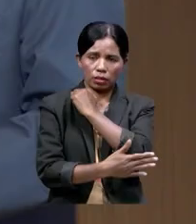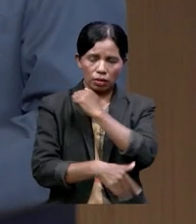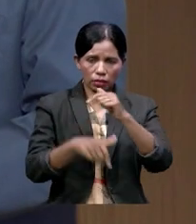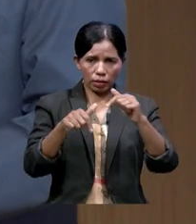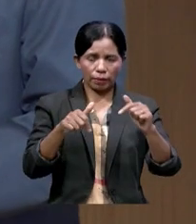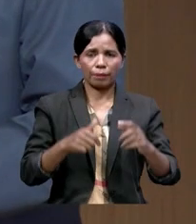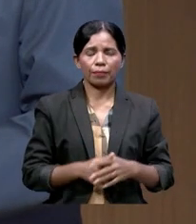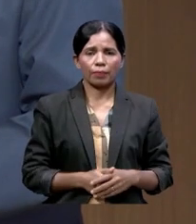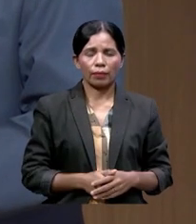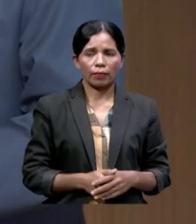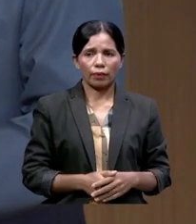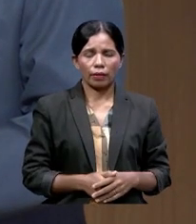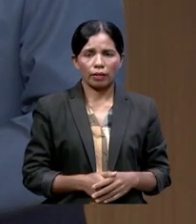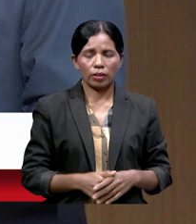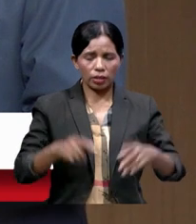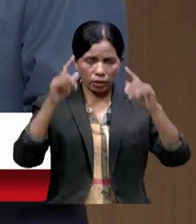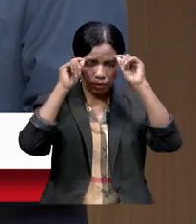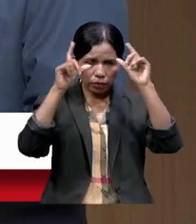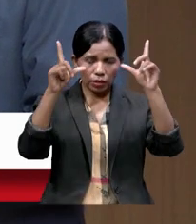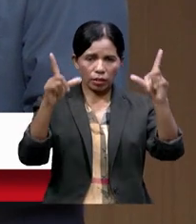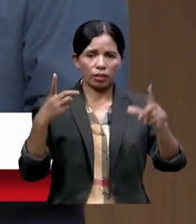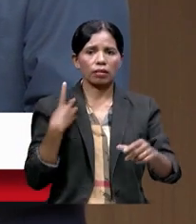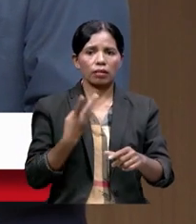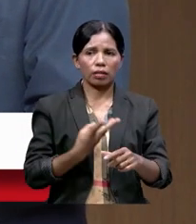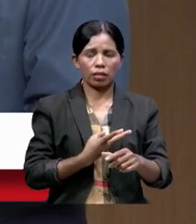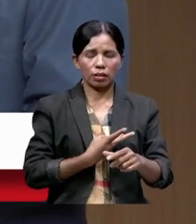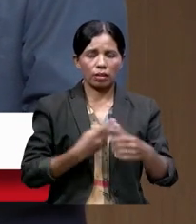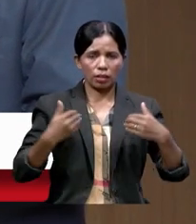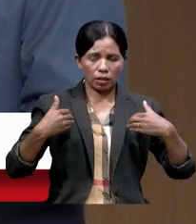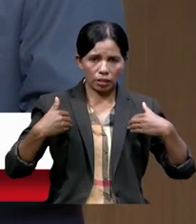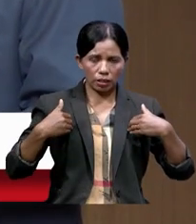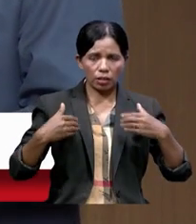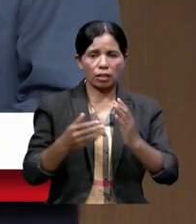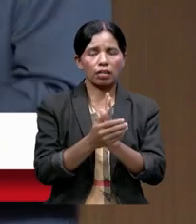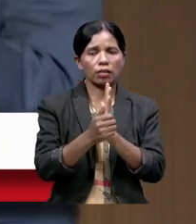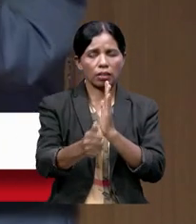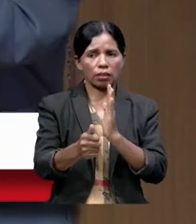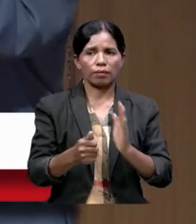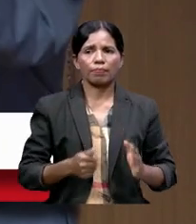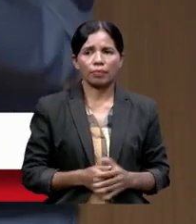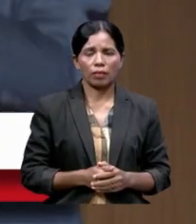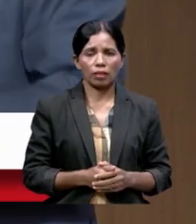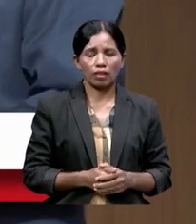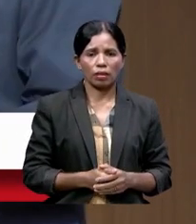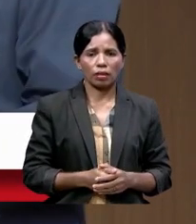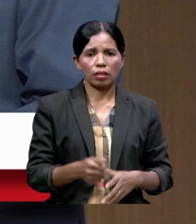young nation with untapped potential. Our young people,